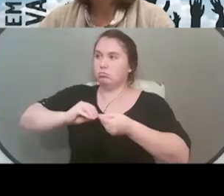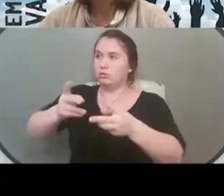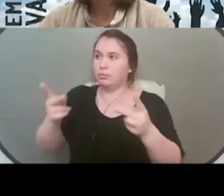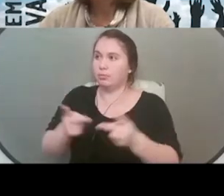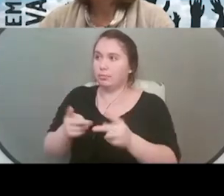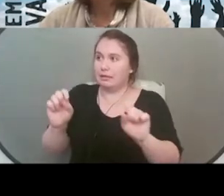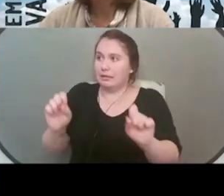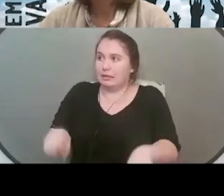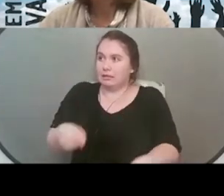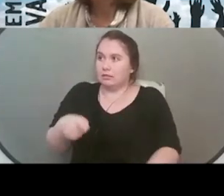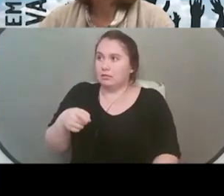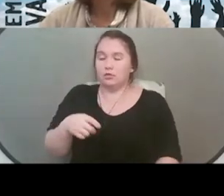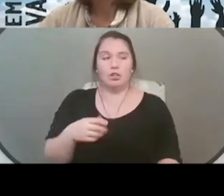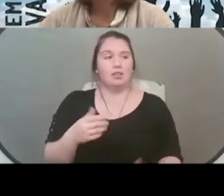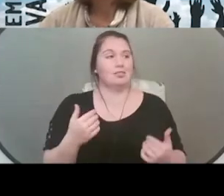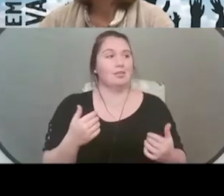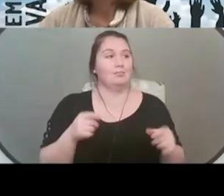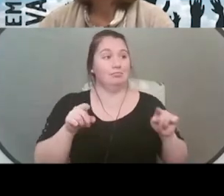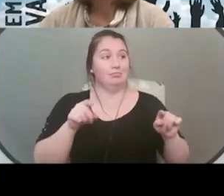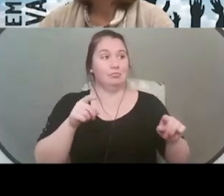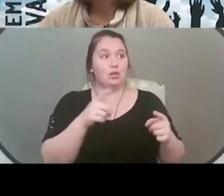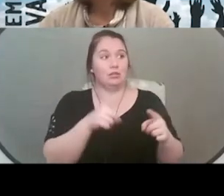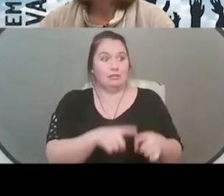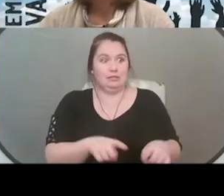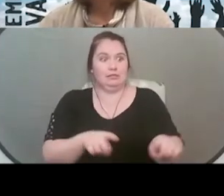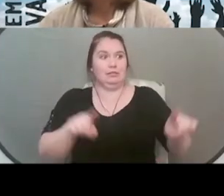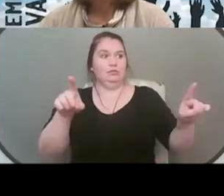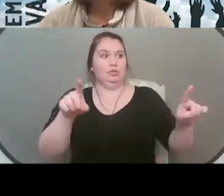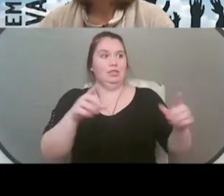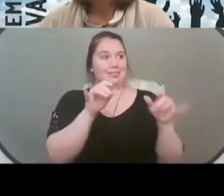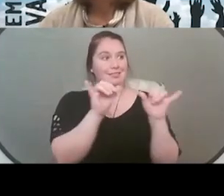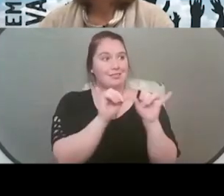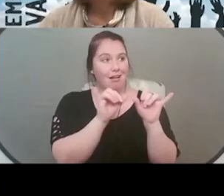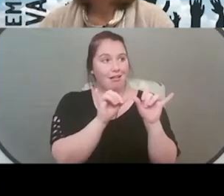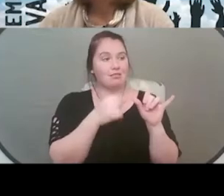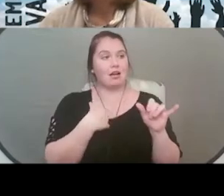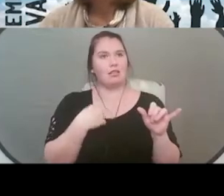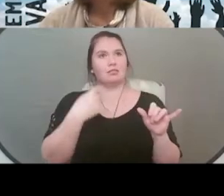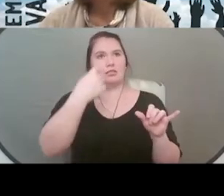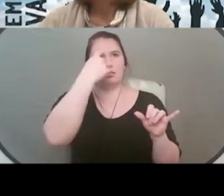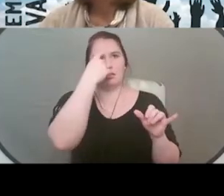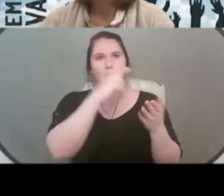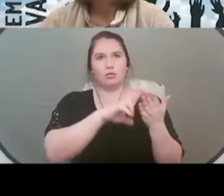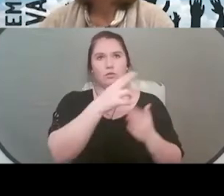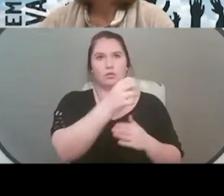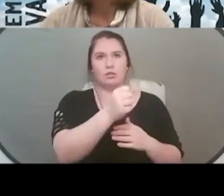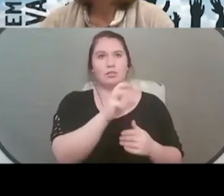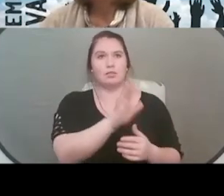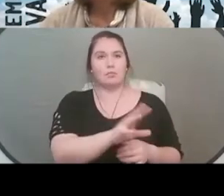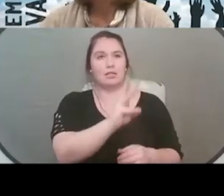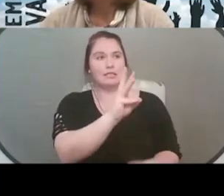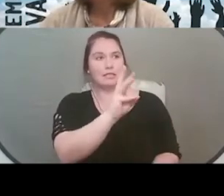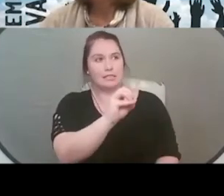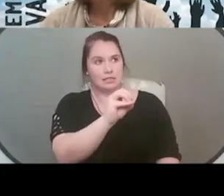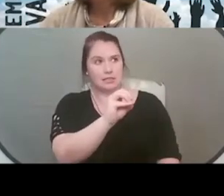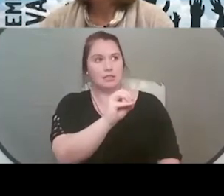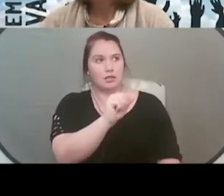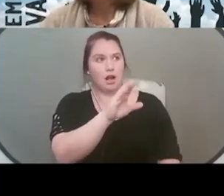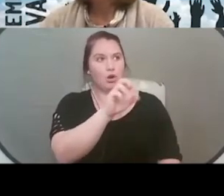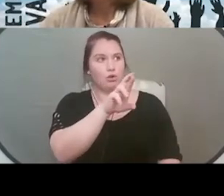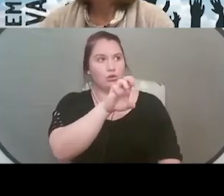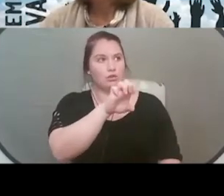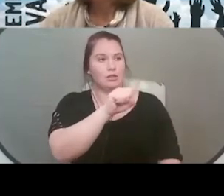so there are two different sizes of properties. I think University is about 60 acres, and I will have to